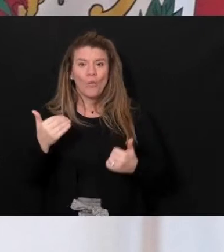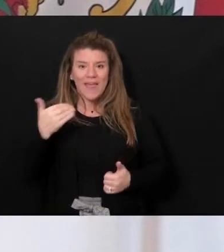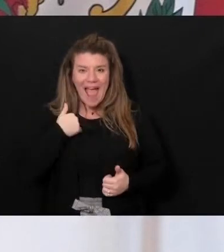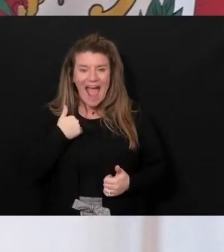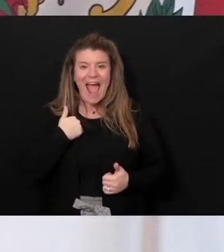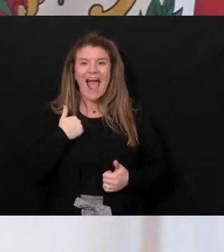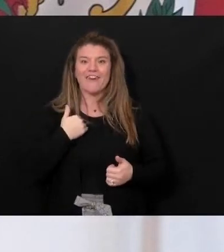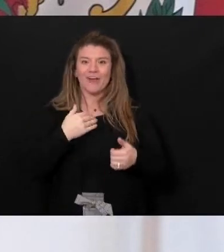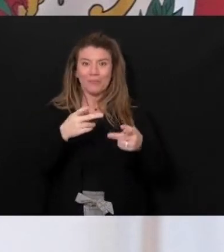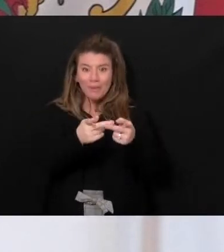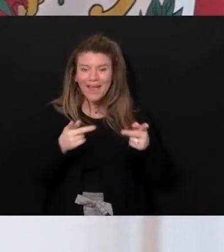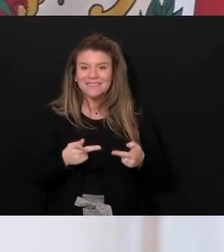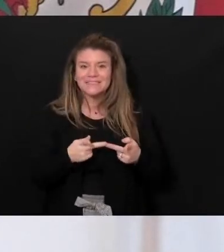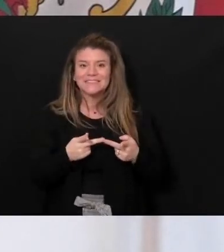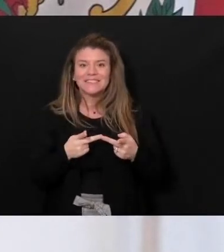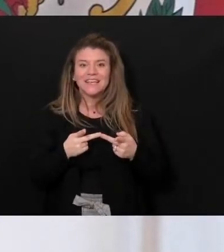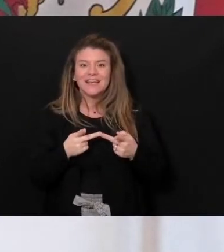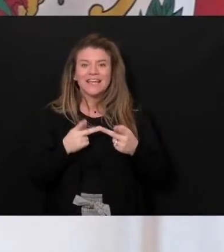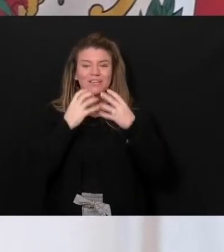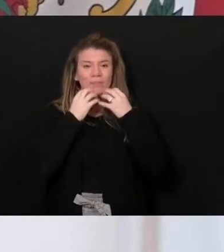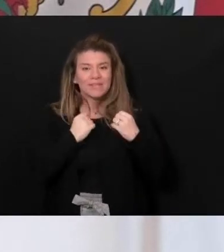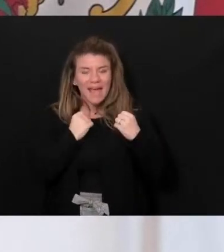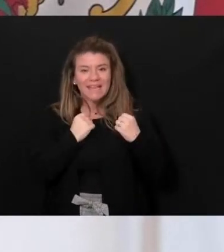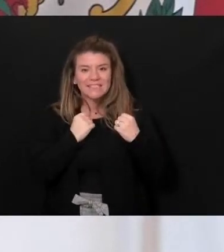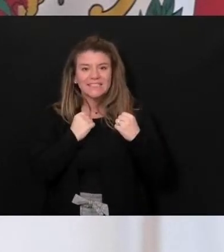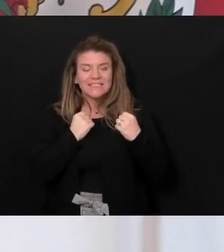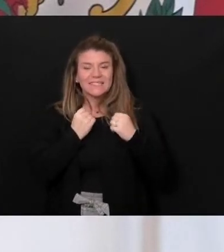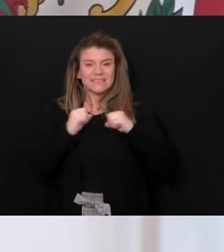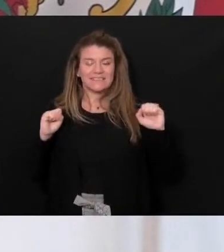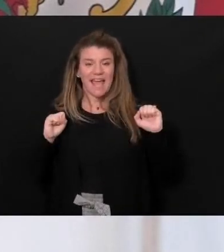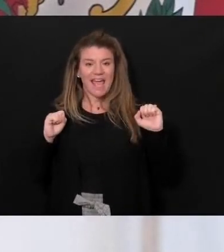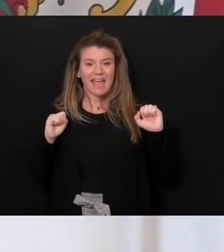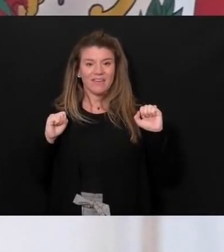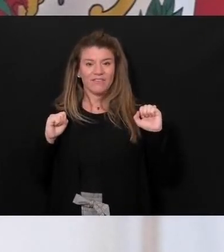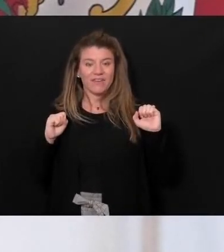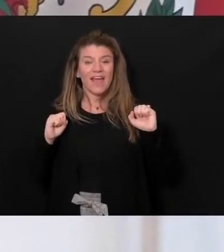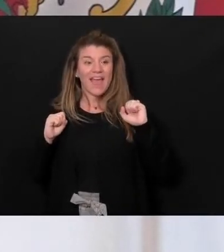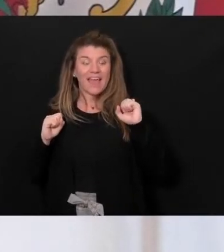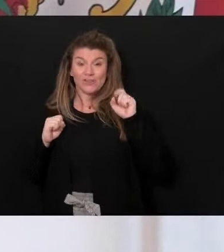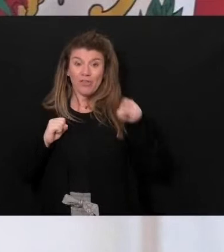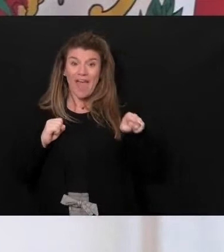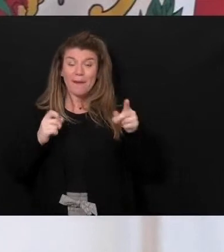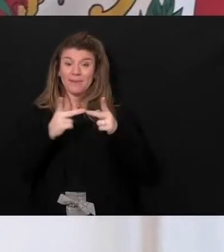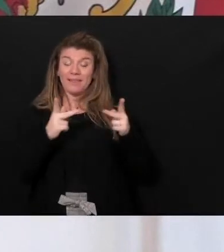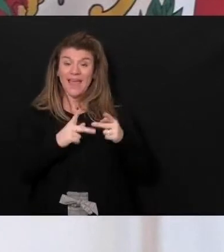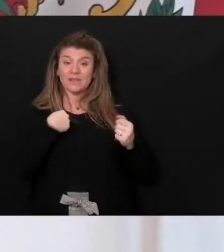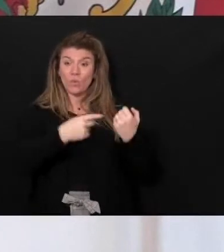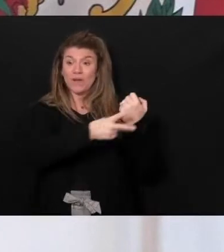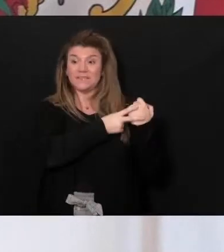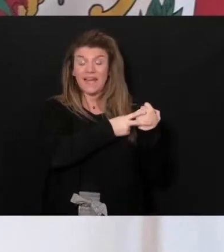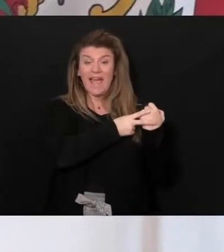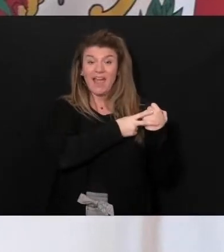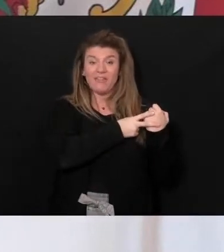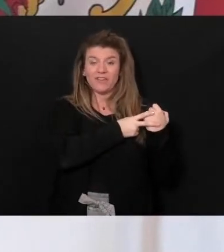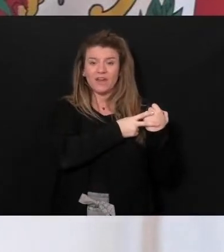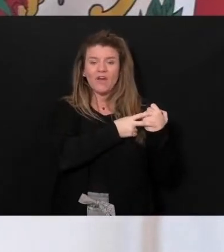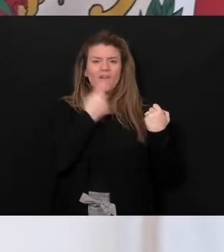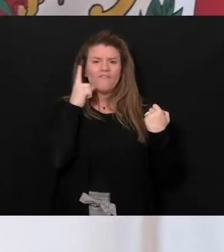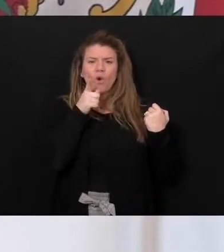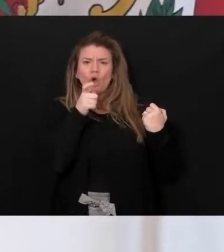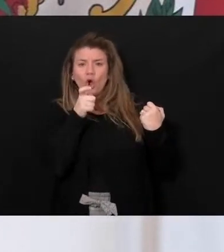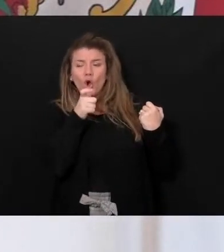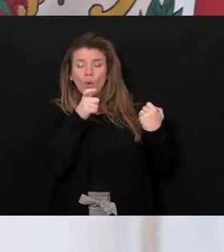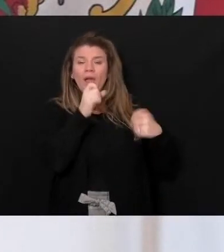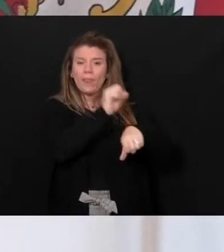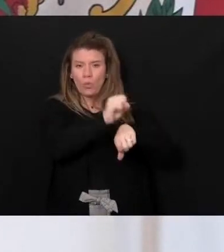resource there that we protected. And we absolutely protected it, first and foremost, for the people that are working there and